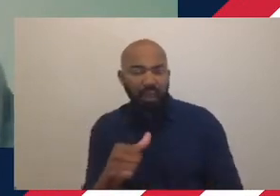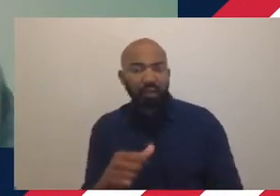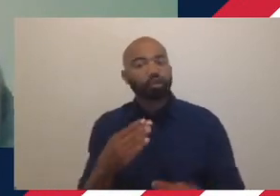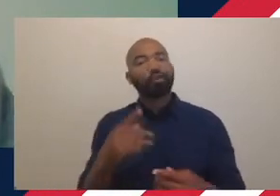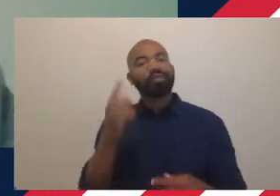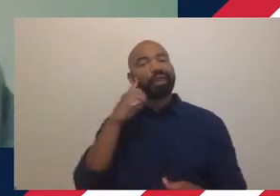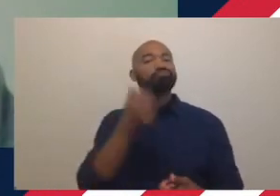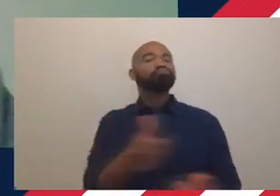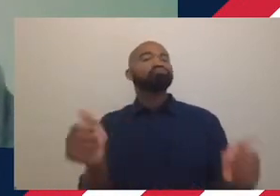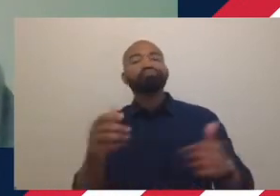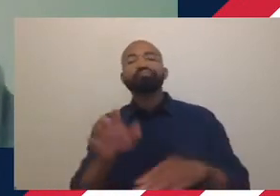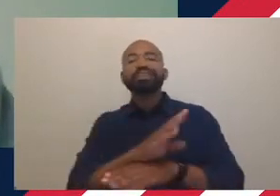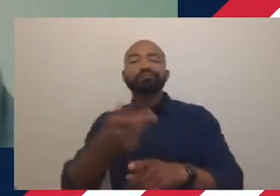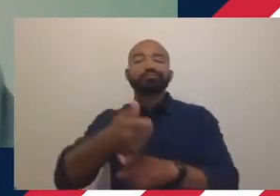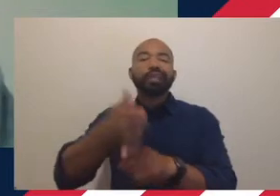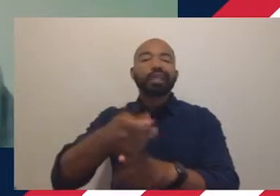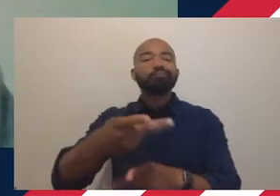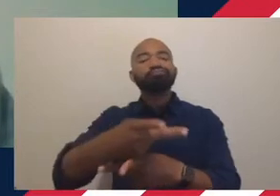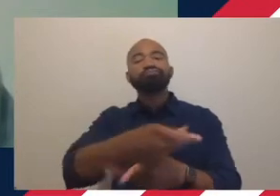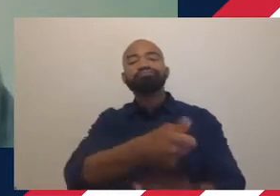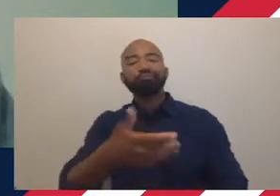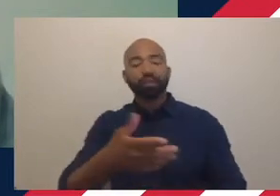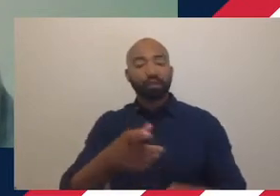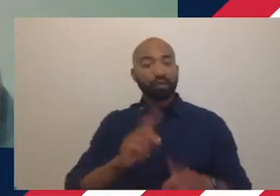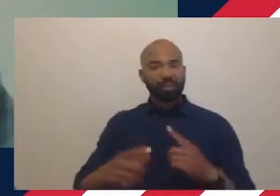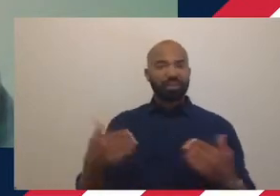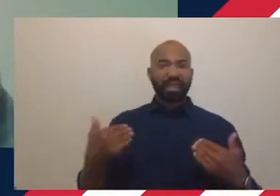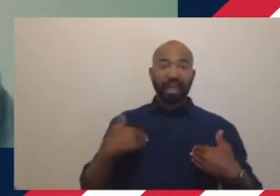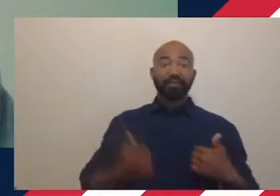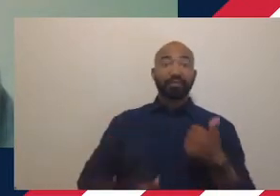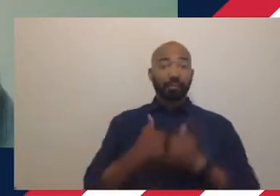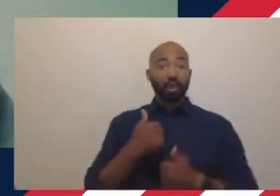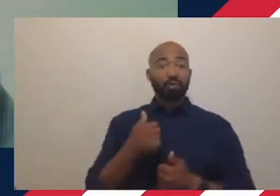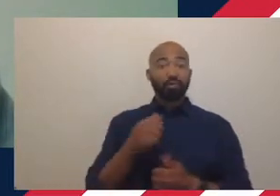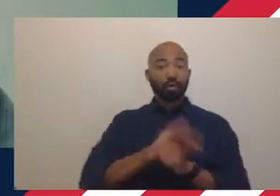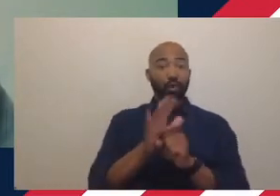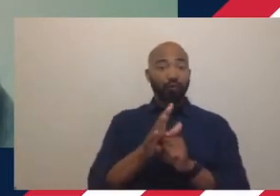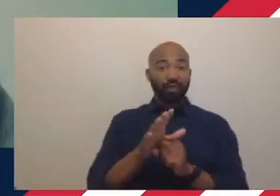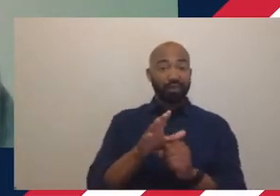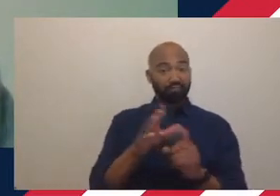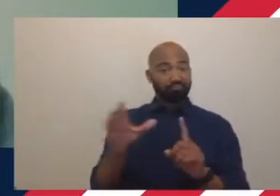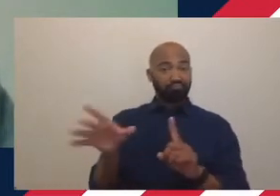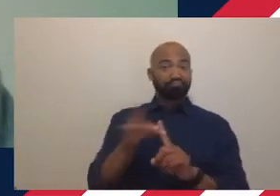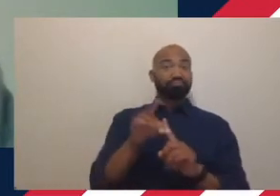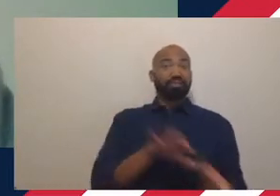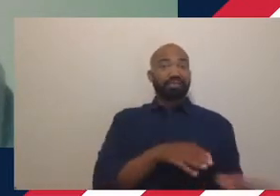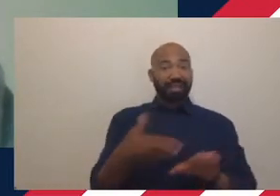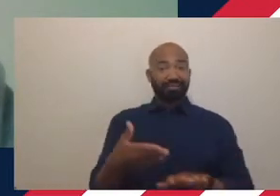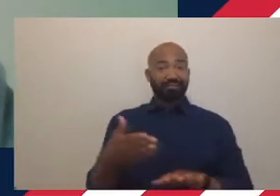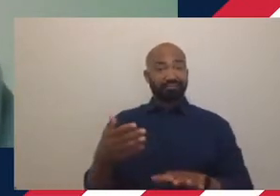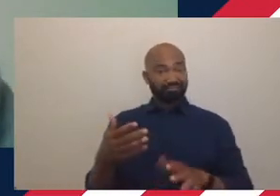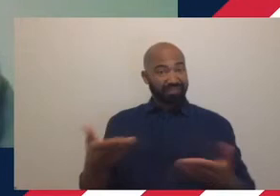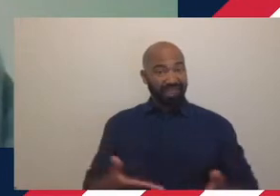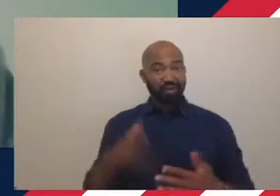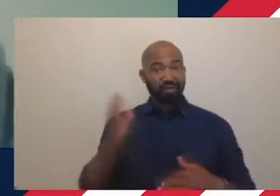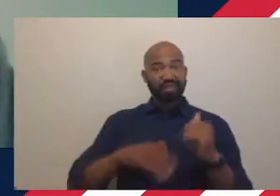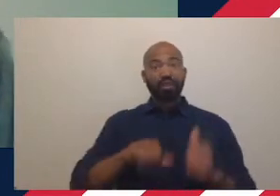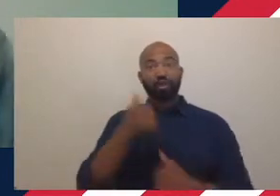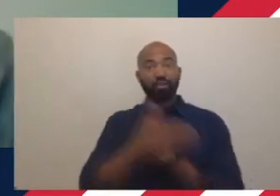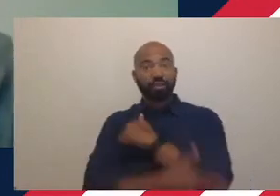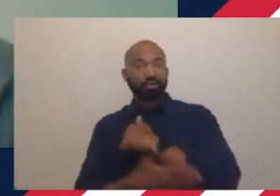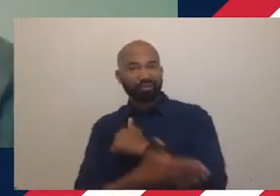has 25% of the COVID-related deaths in the world, and I feel like this is unacceptable. So, thank you for your